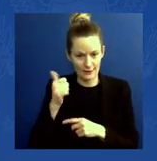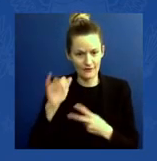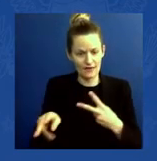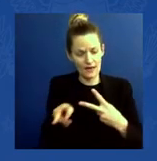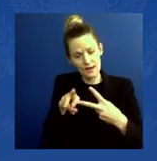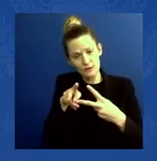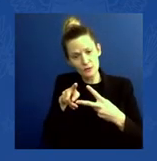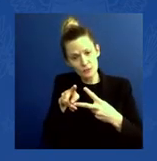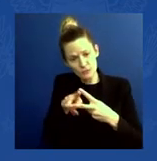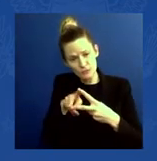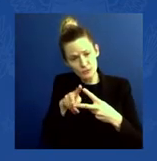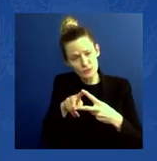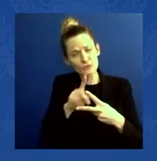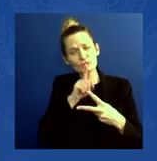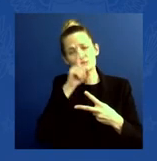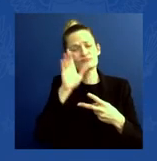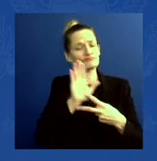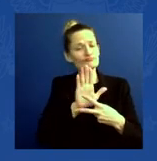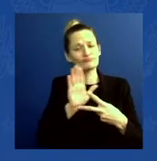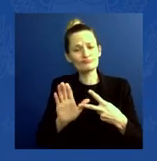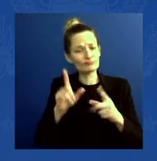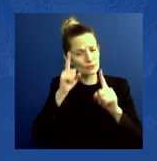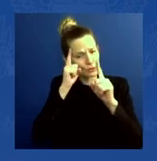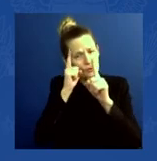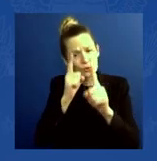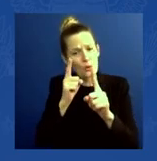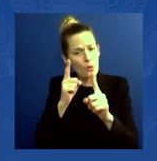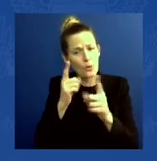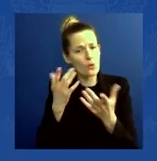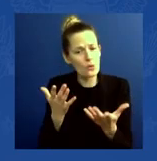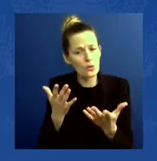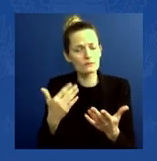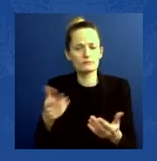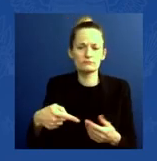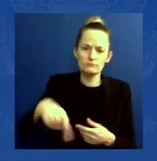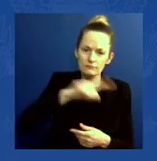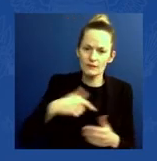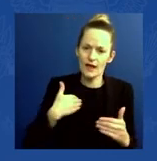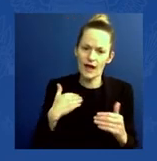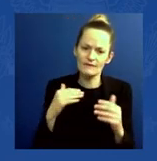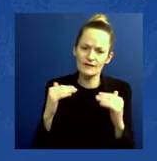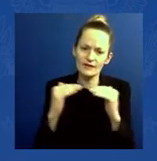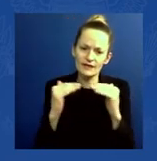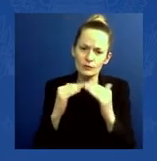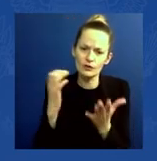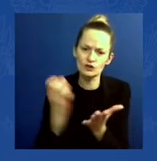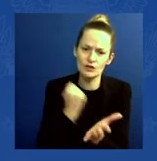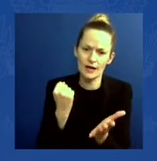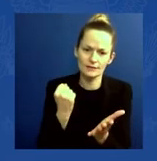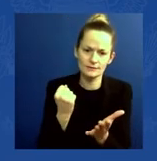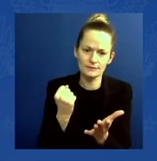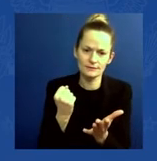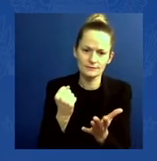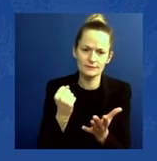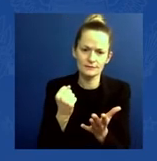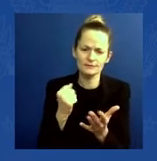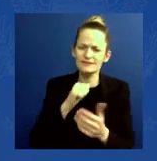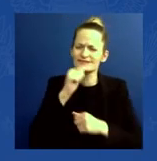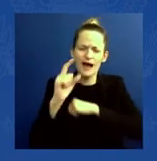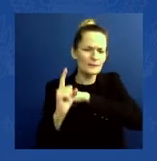bit, not punish anybody. I've long said it's never, ever been a good bet to bet against the American people.